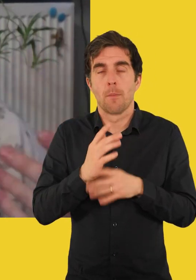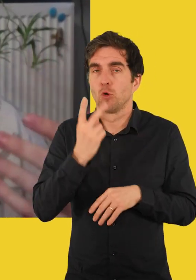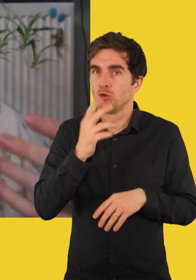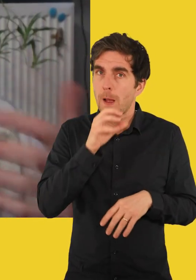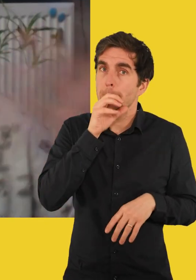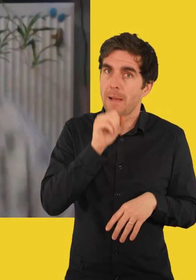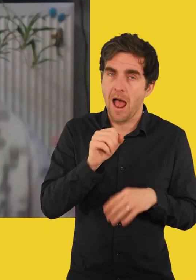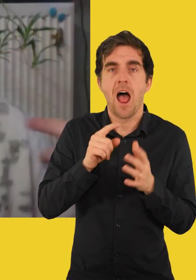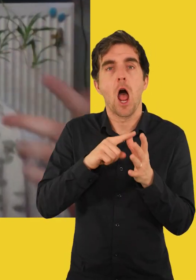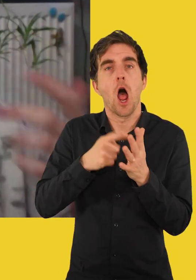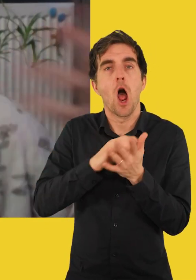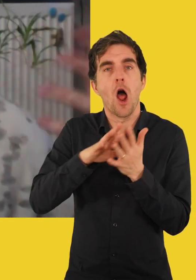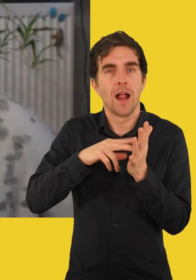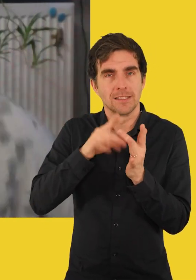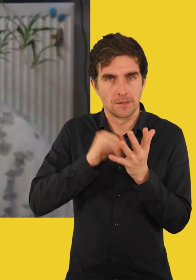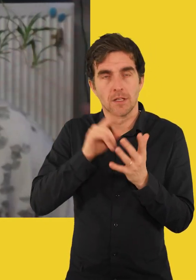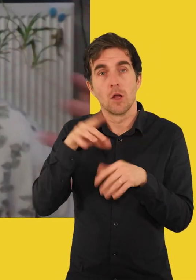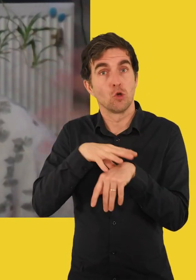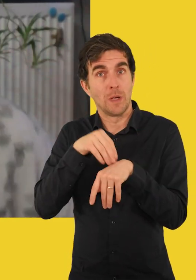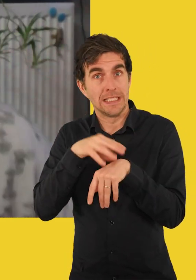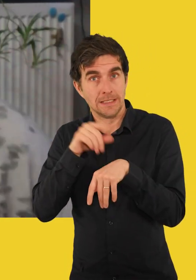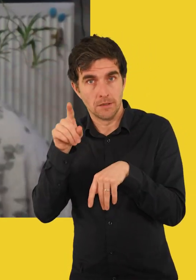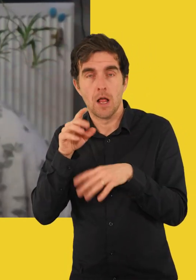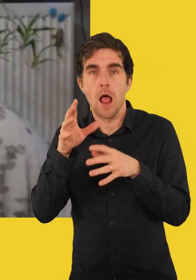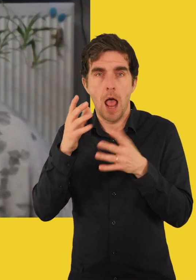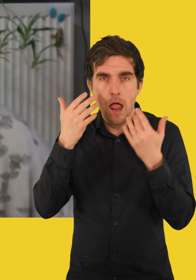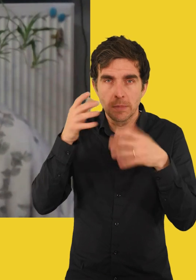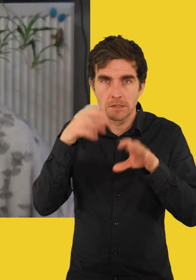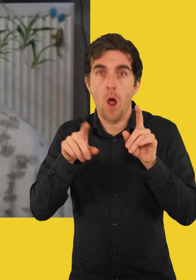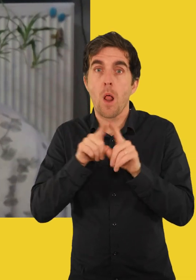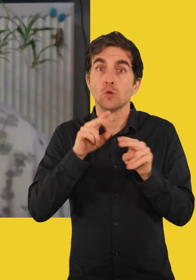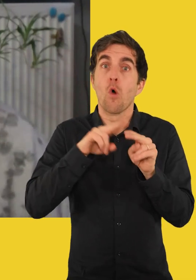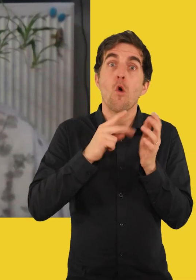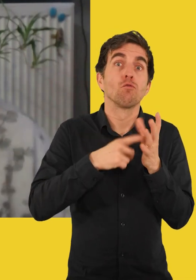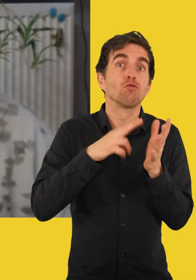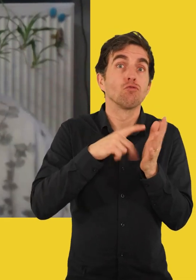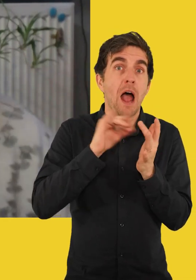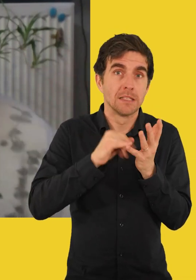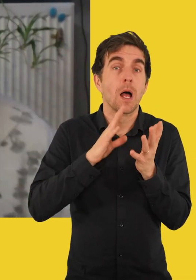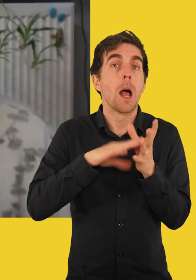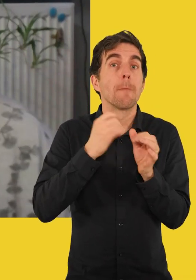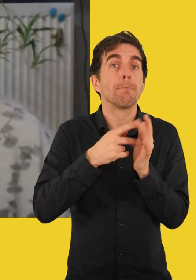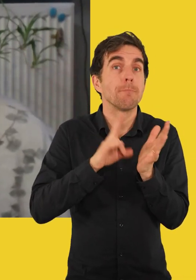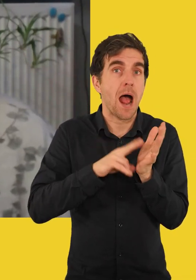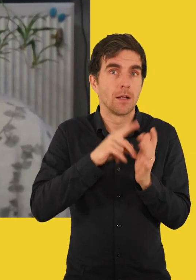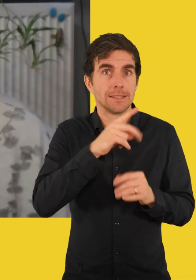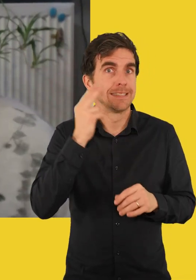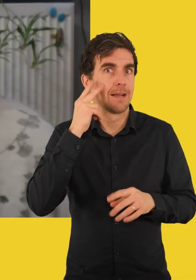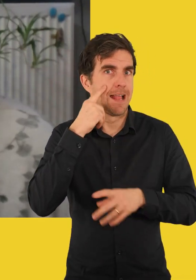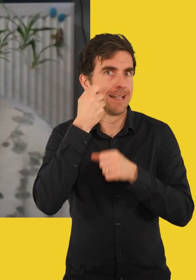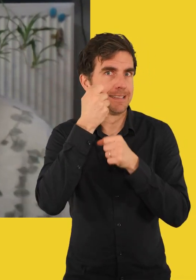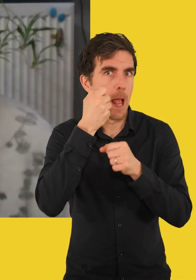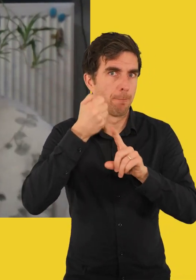two guys. There was Arrhenius, the Swedish physicist doing the climate science, and then there was Francis Magin, a deaf campaigner involved